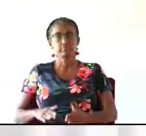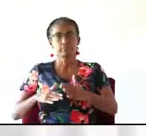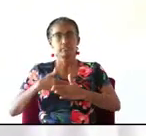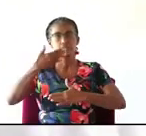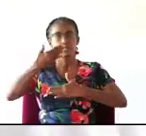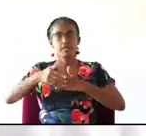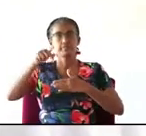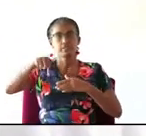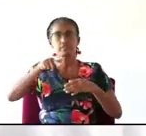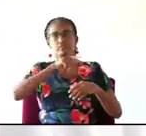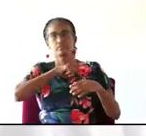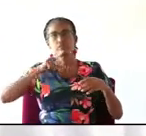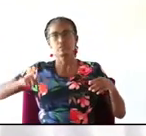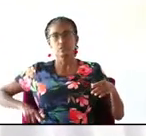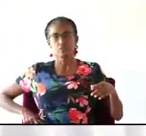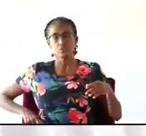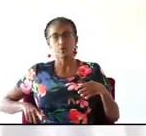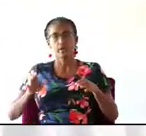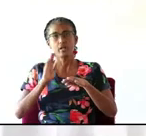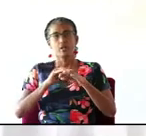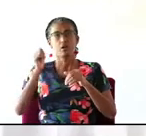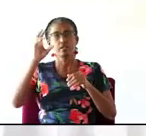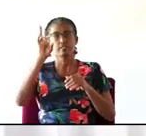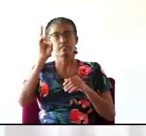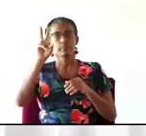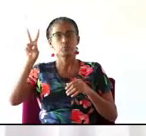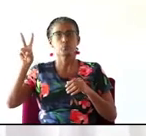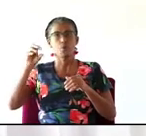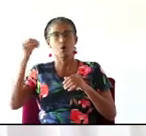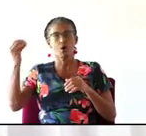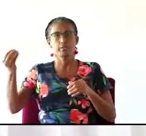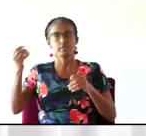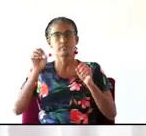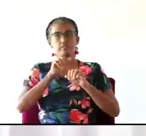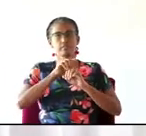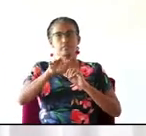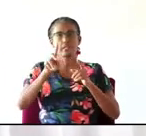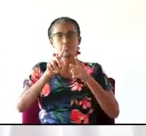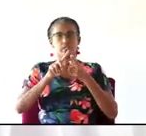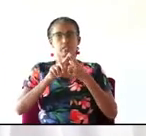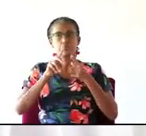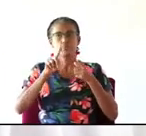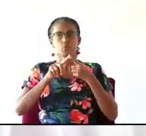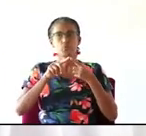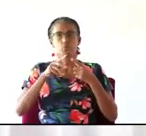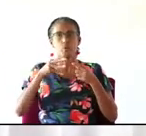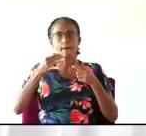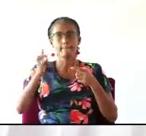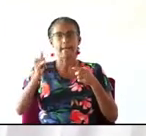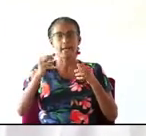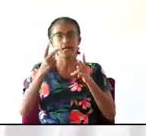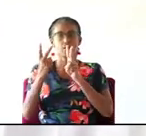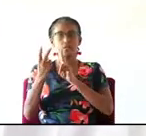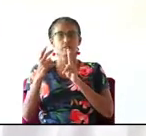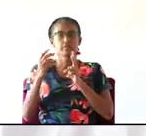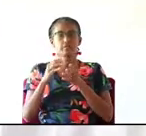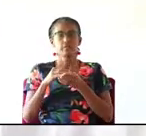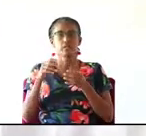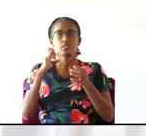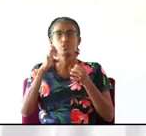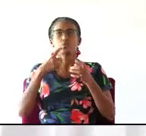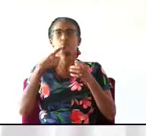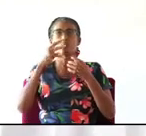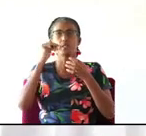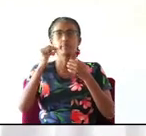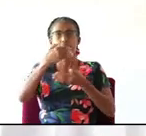After this, the Lord appointed 72 others and sent them two by two ahead of him to every town and place where he was about to go. He